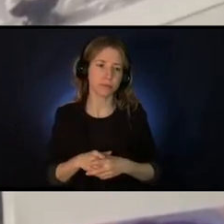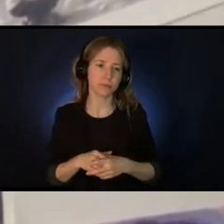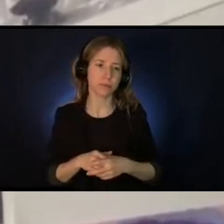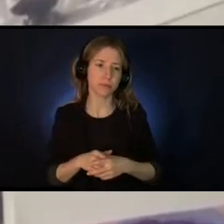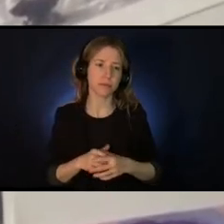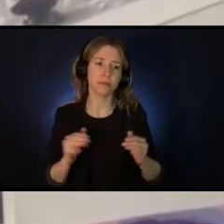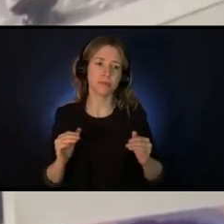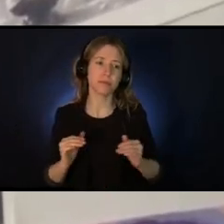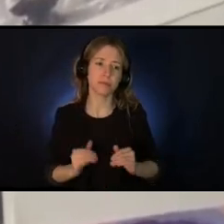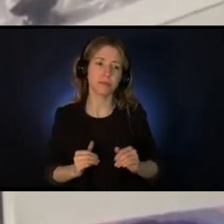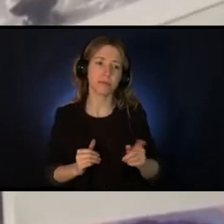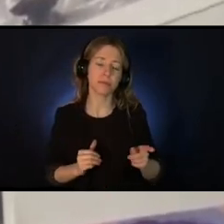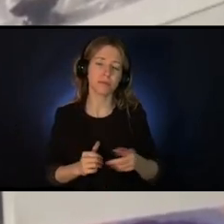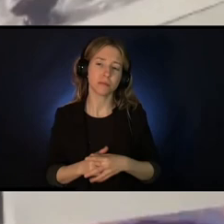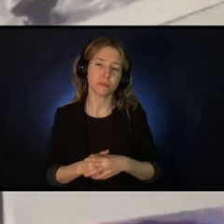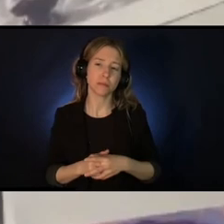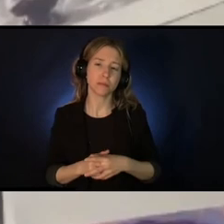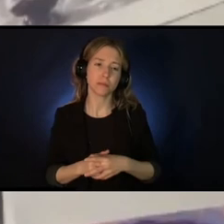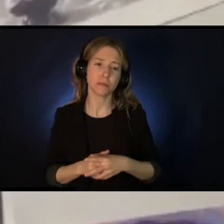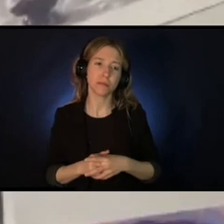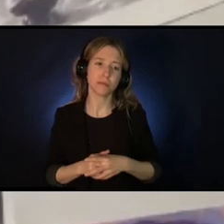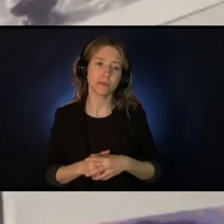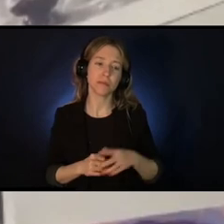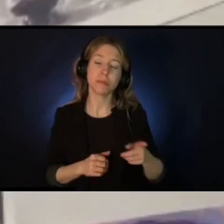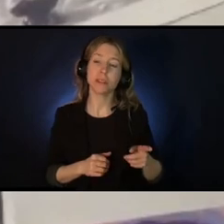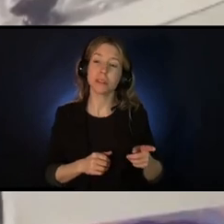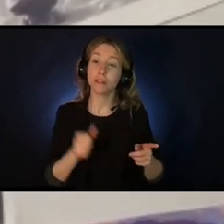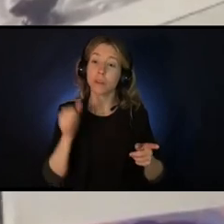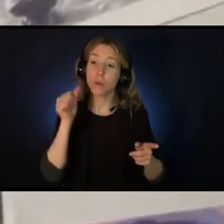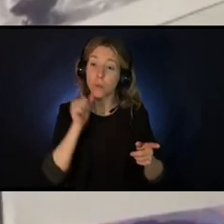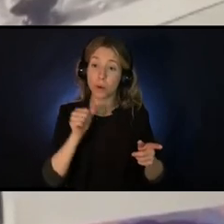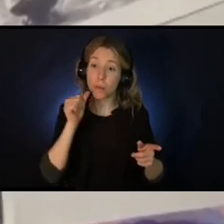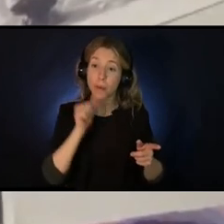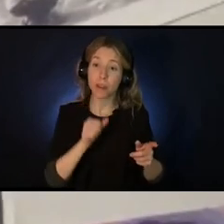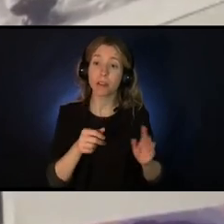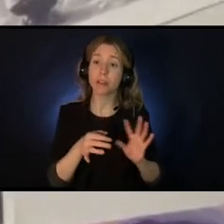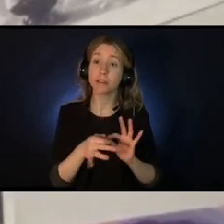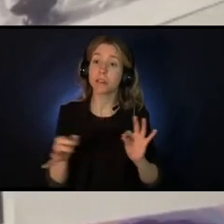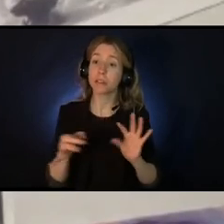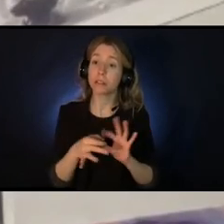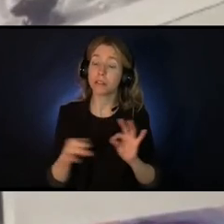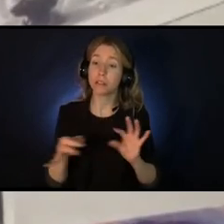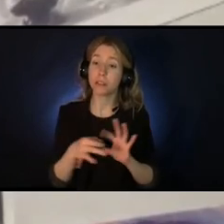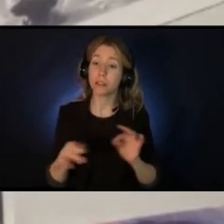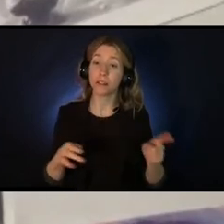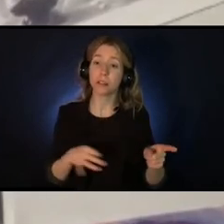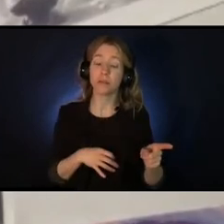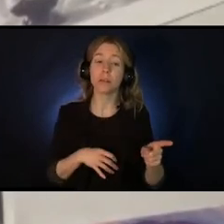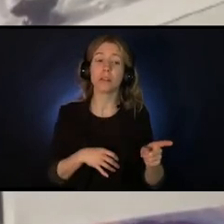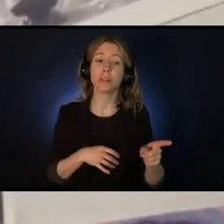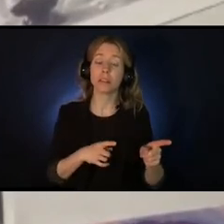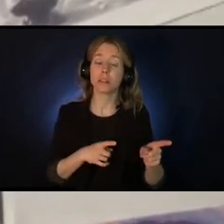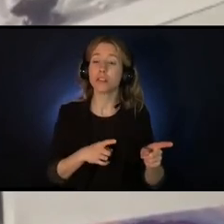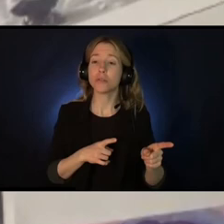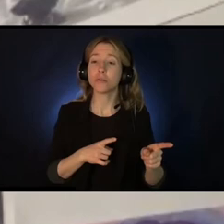This is a statement by a woman who is very supportive of Native